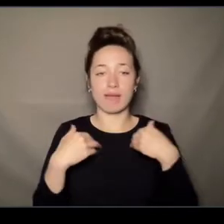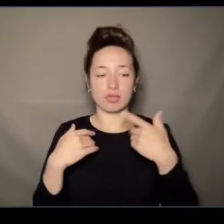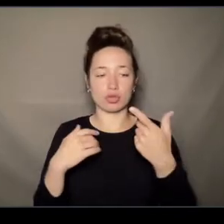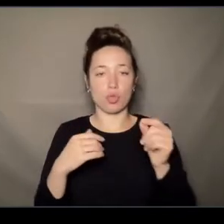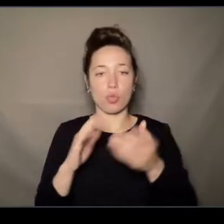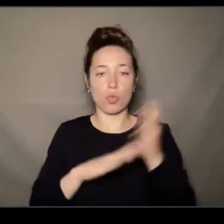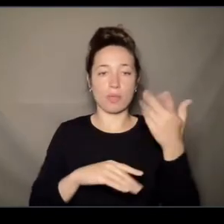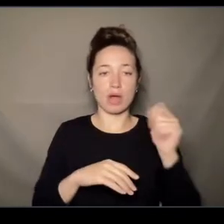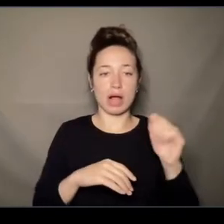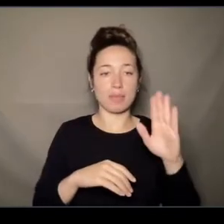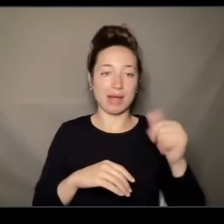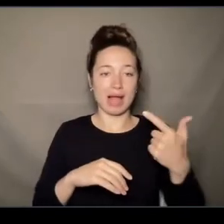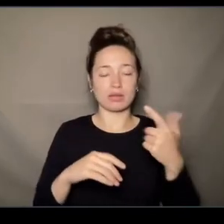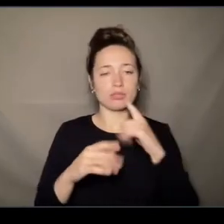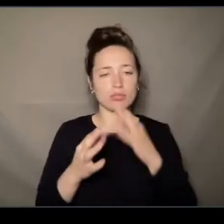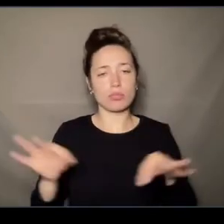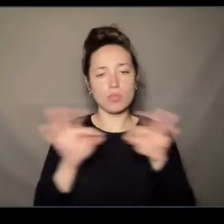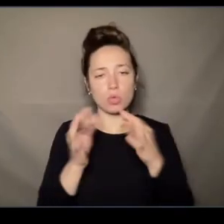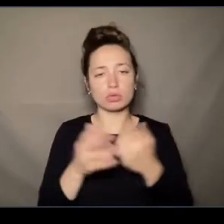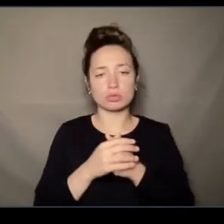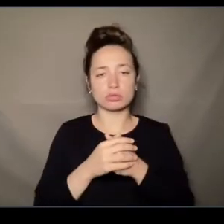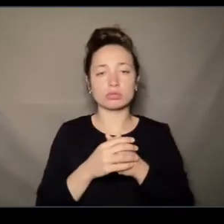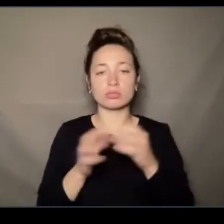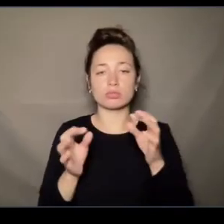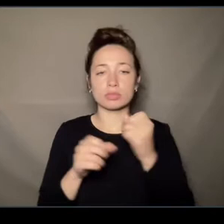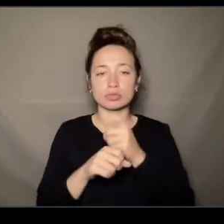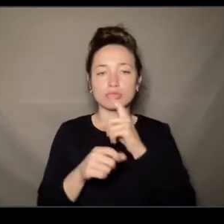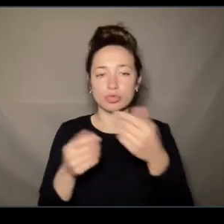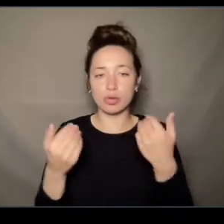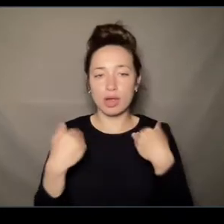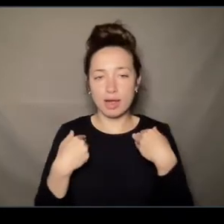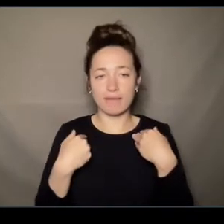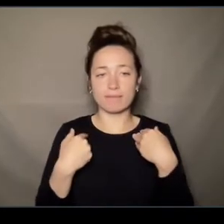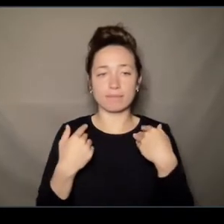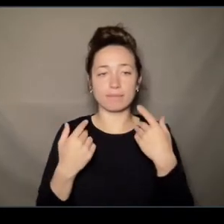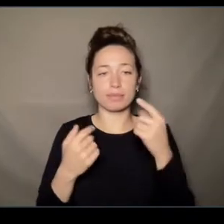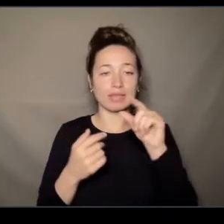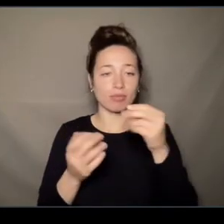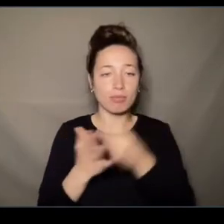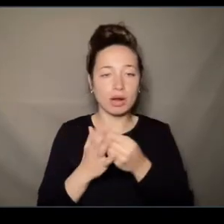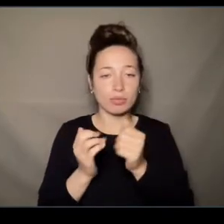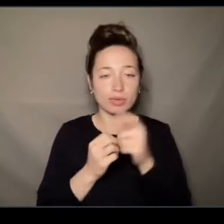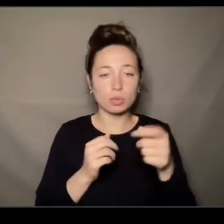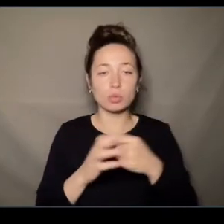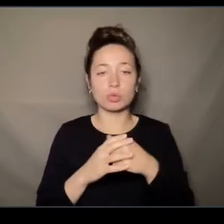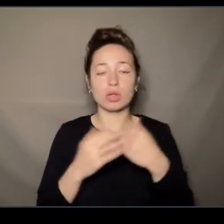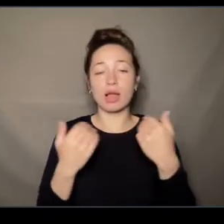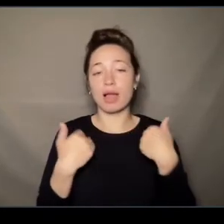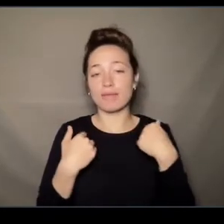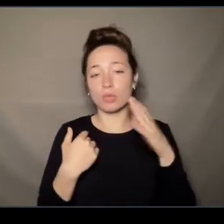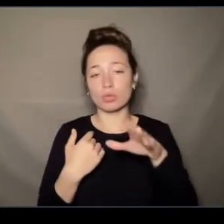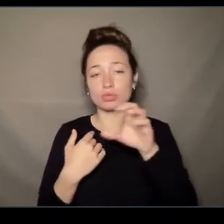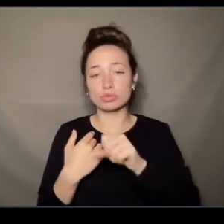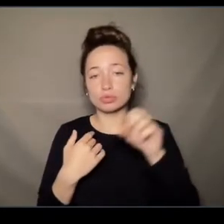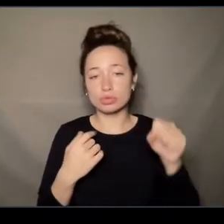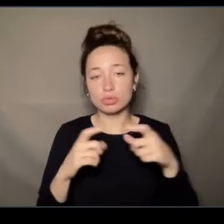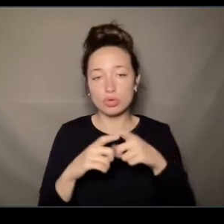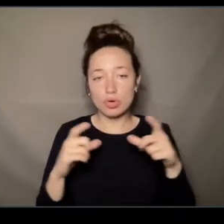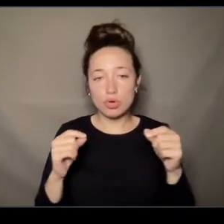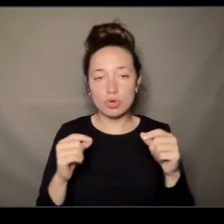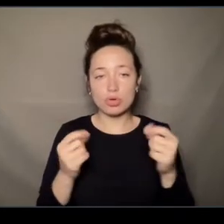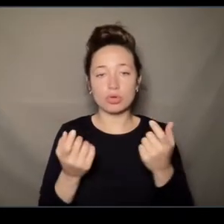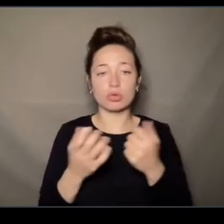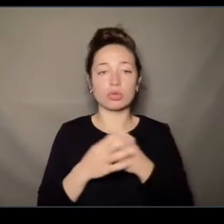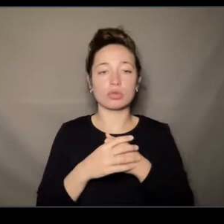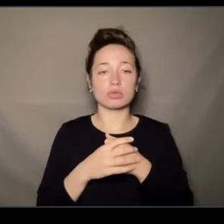bag is important. You want to be sure that you have a little bit of money with you. You want to make sure you have your social security card with